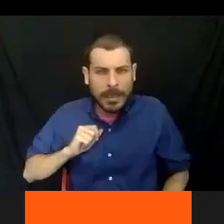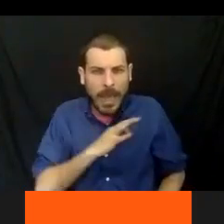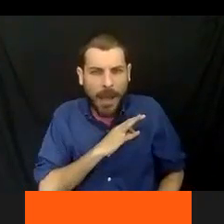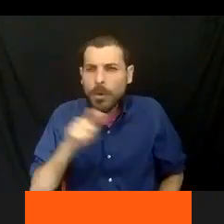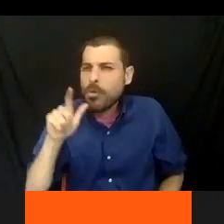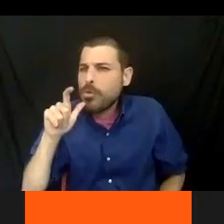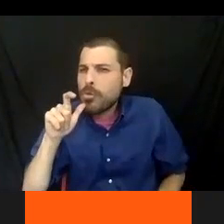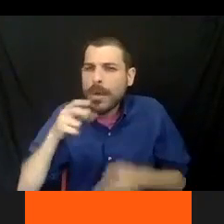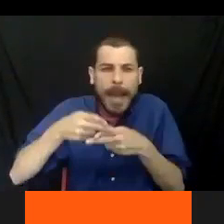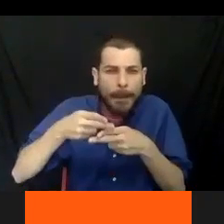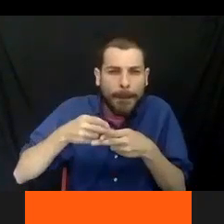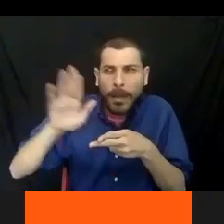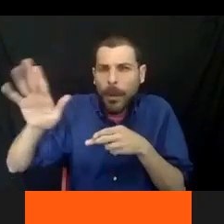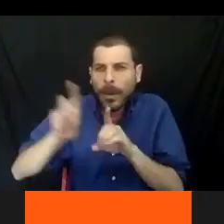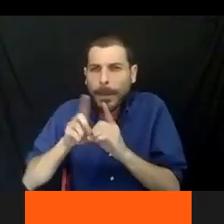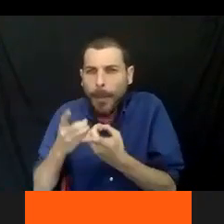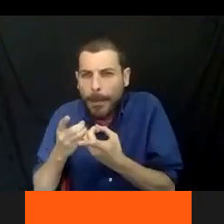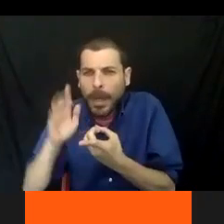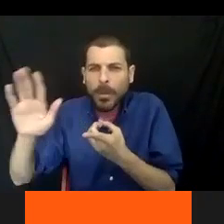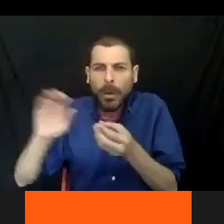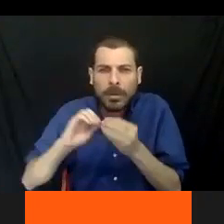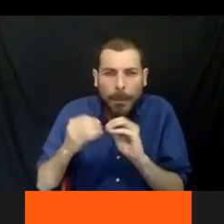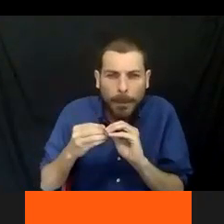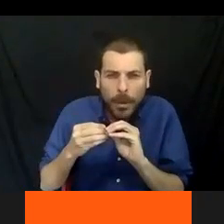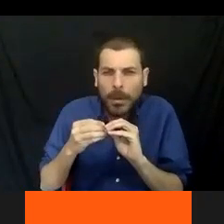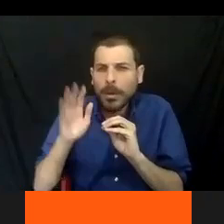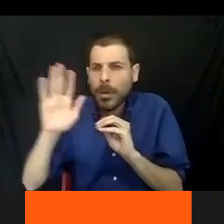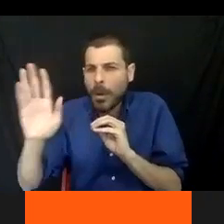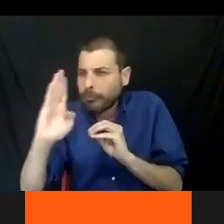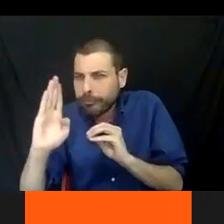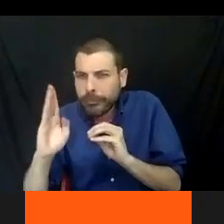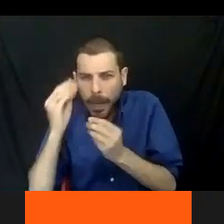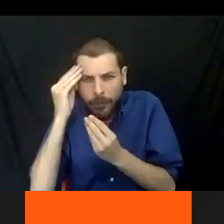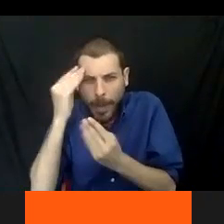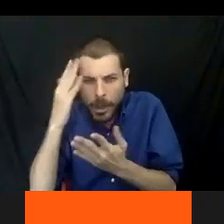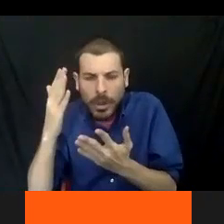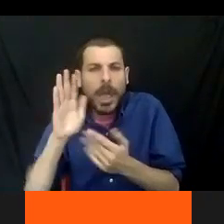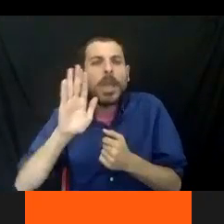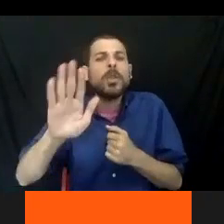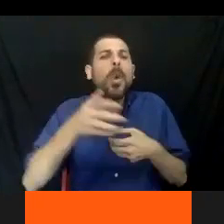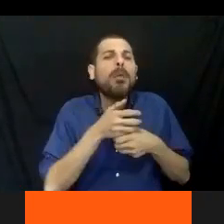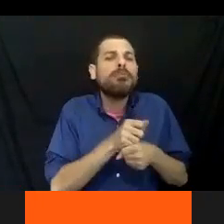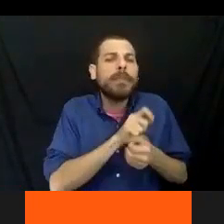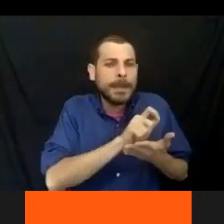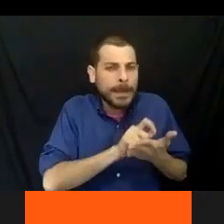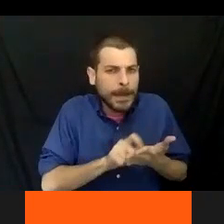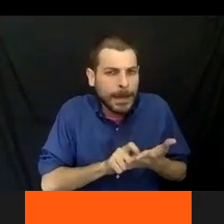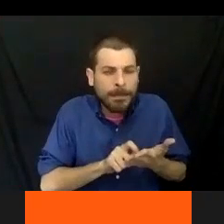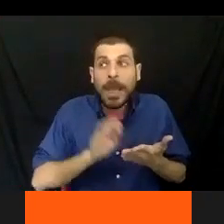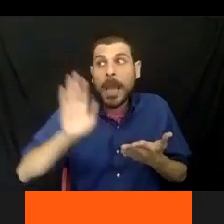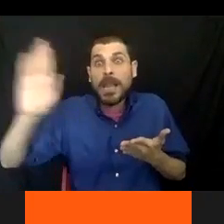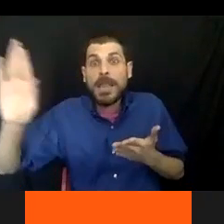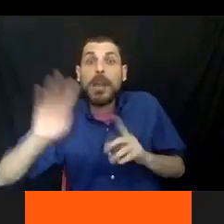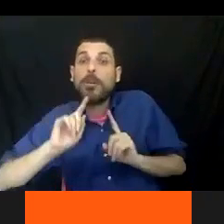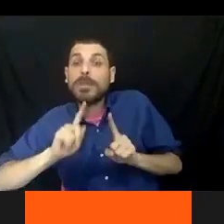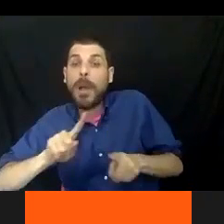department of the person that you speak with, and also what you said and what the representative of the servicer